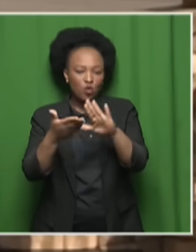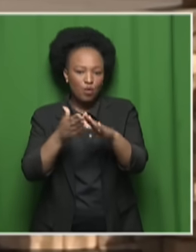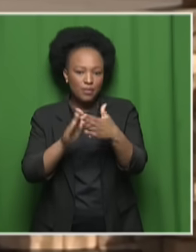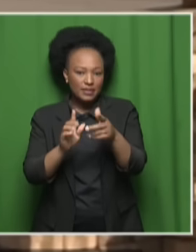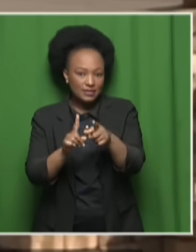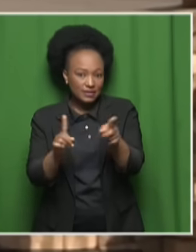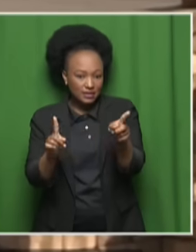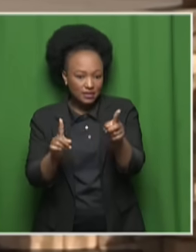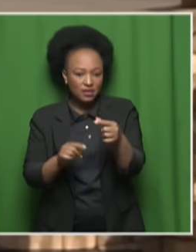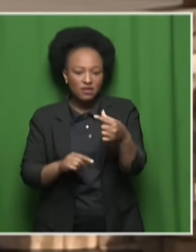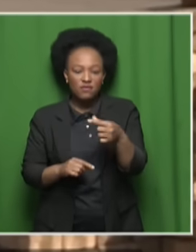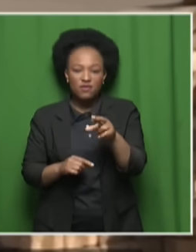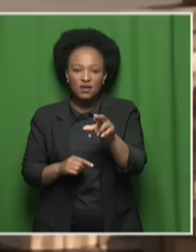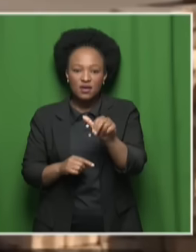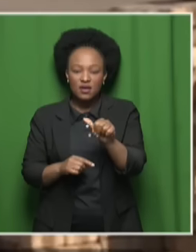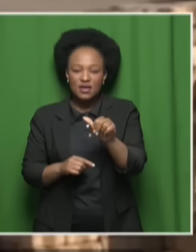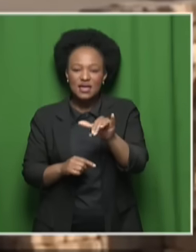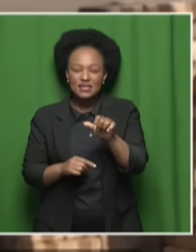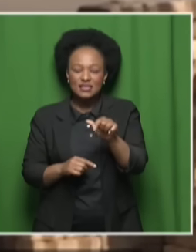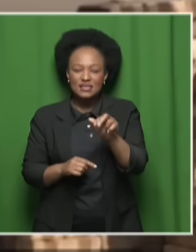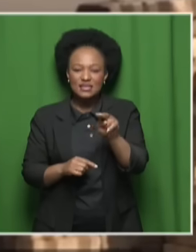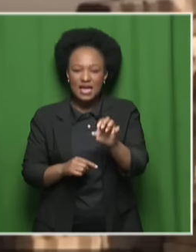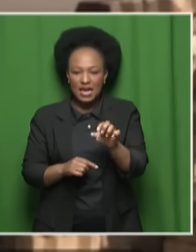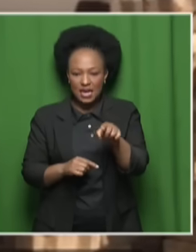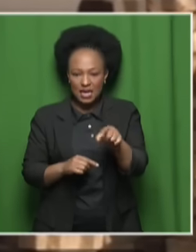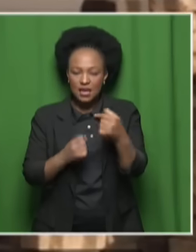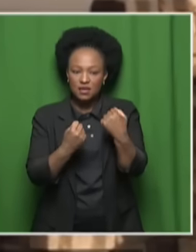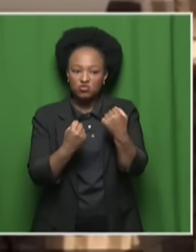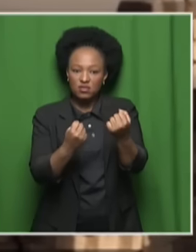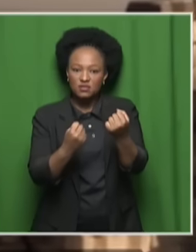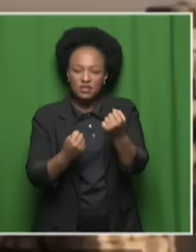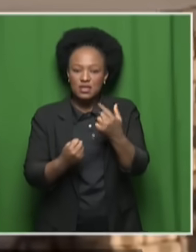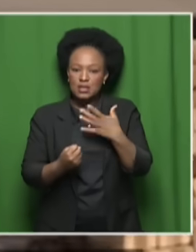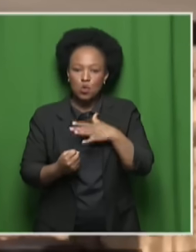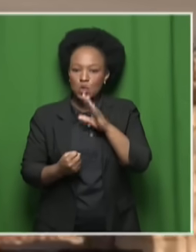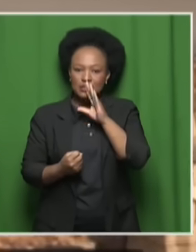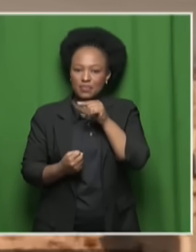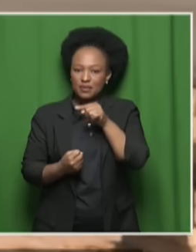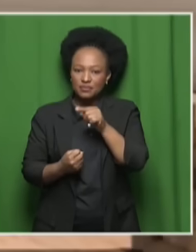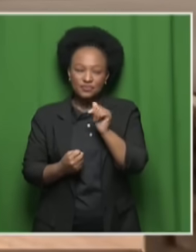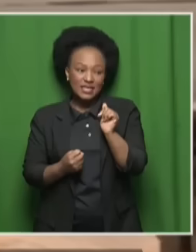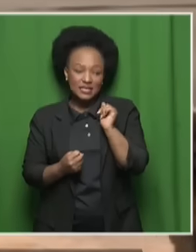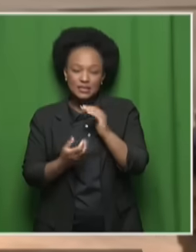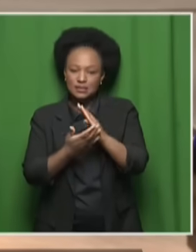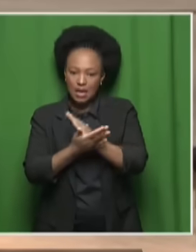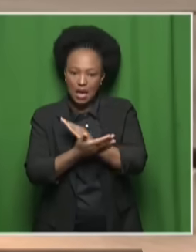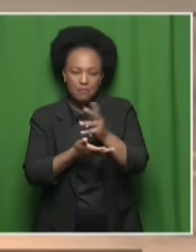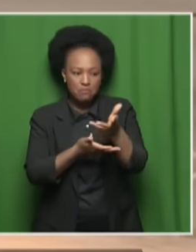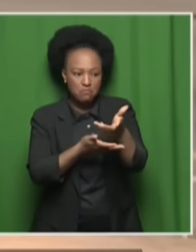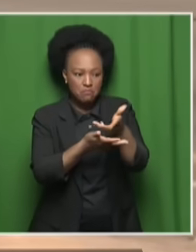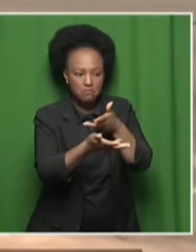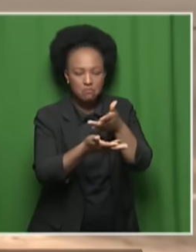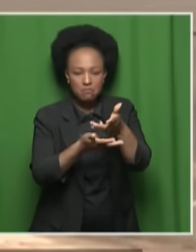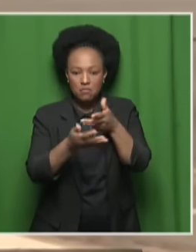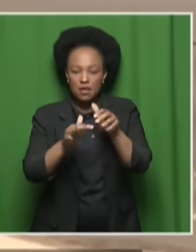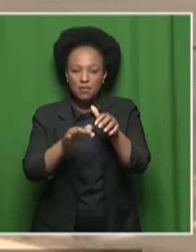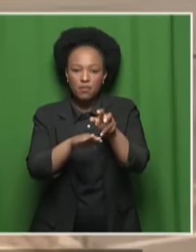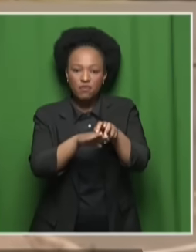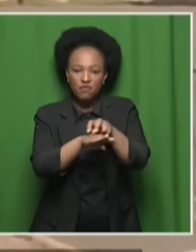at the Greyston Drive, but they didn't want to speak to us. But yesterday we engaged with some of the commuters at